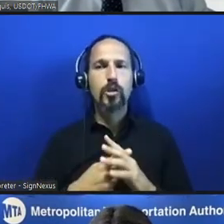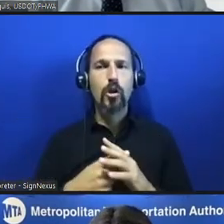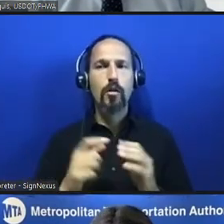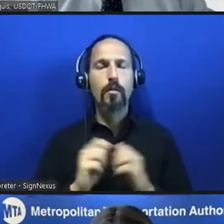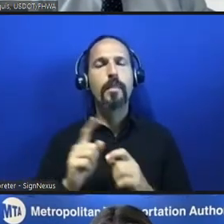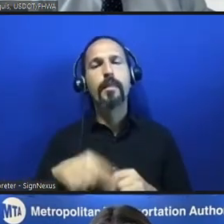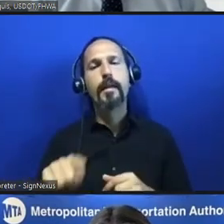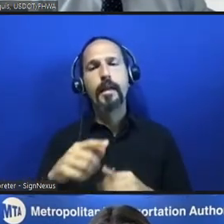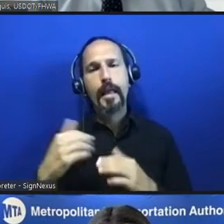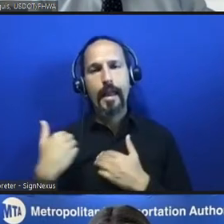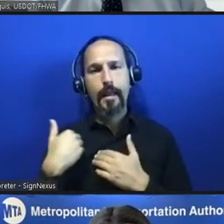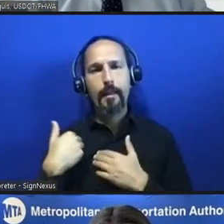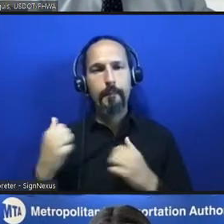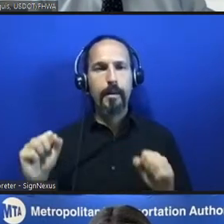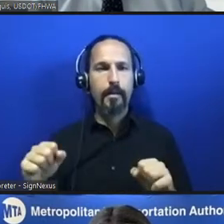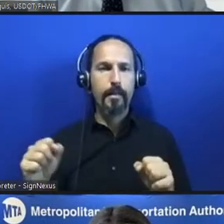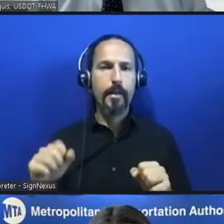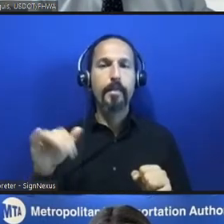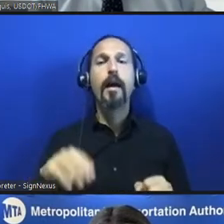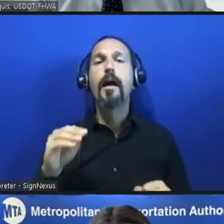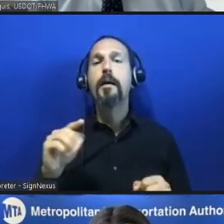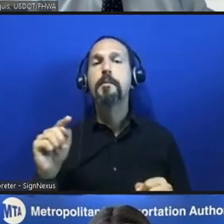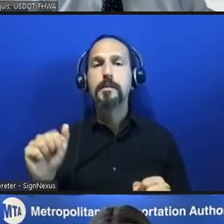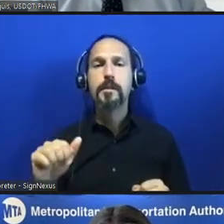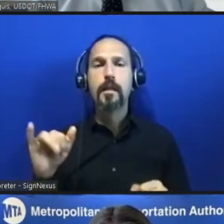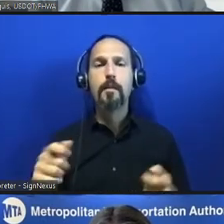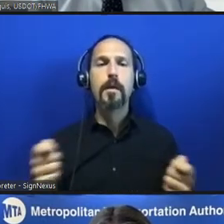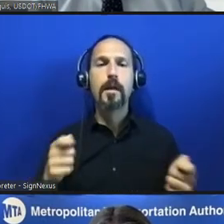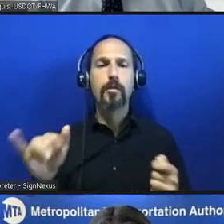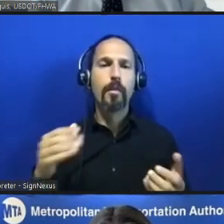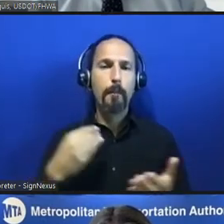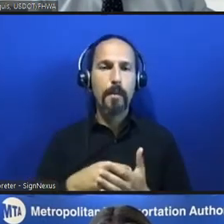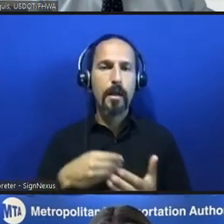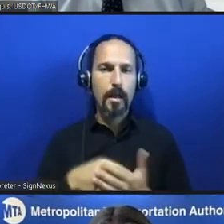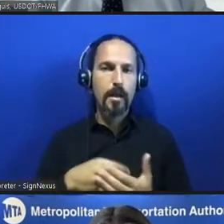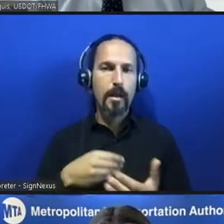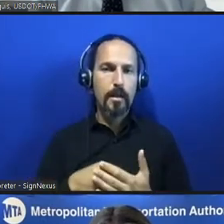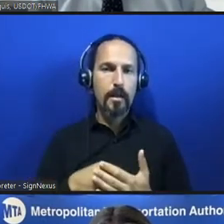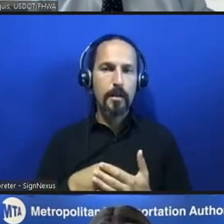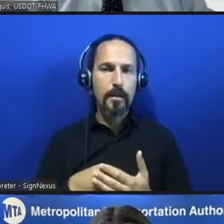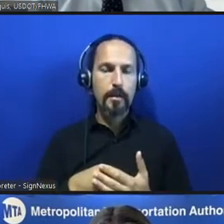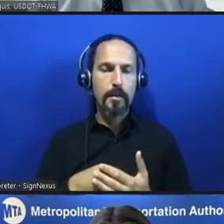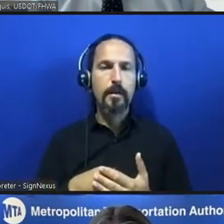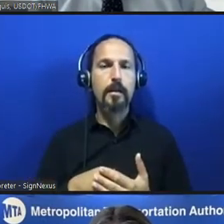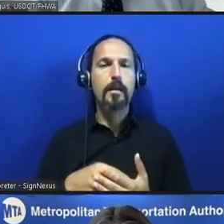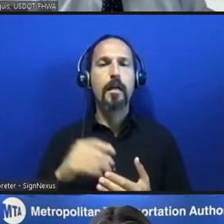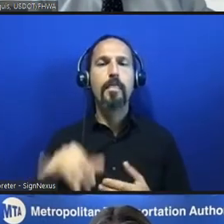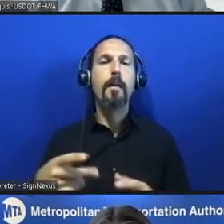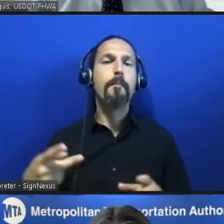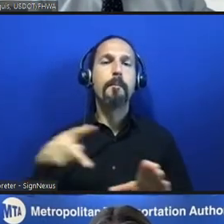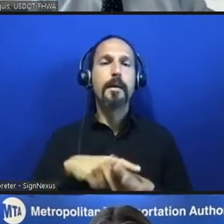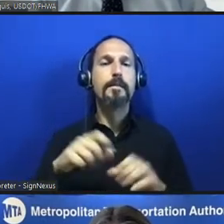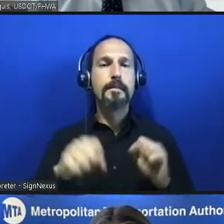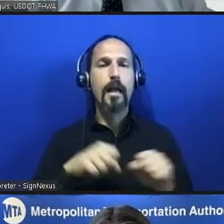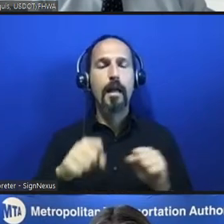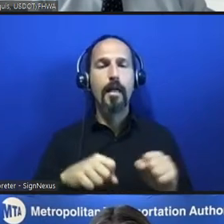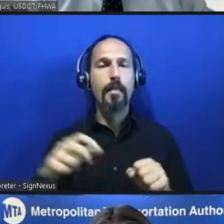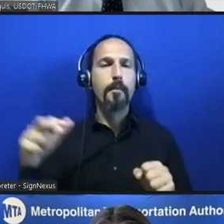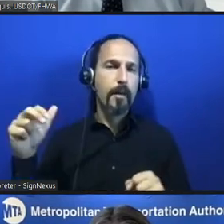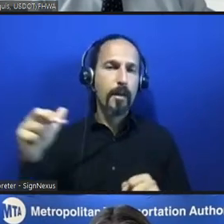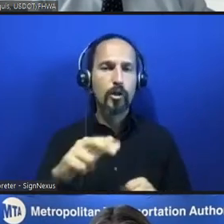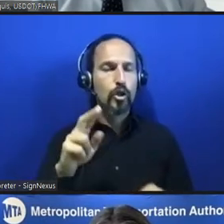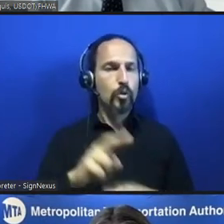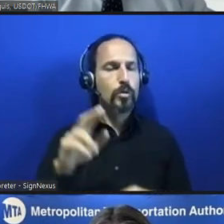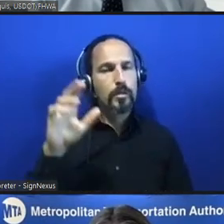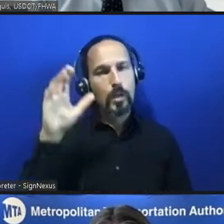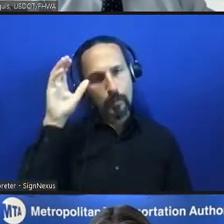accountability uh the MTA and managing their money uh cyclists and pedestrians using Common Sense